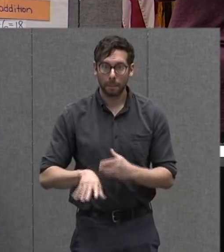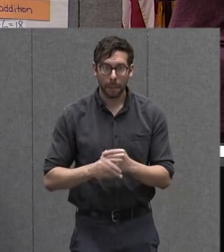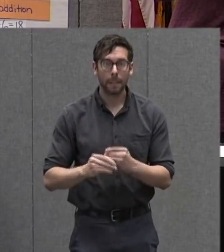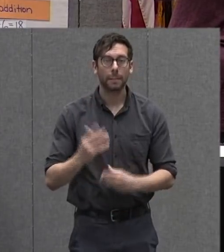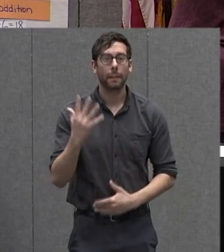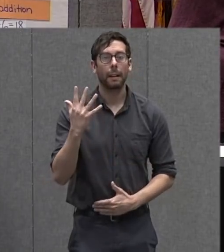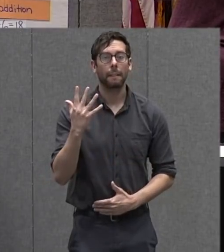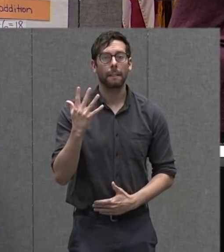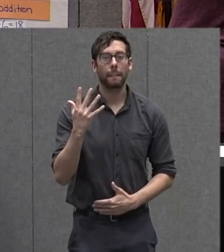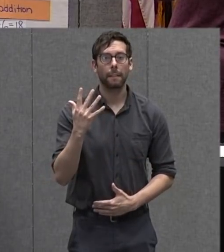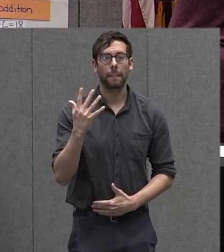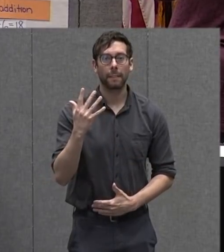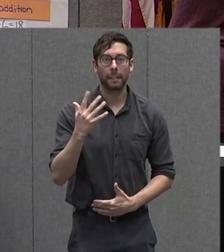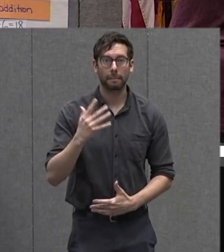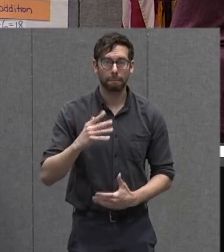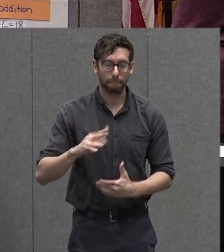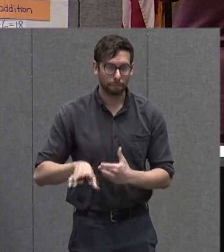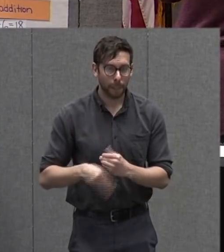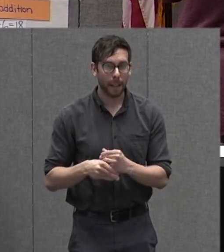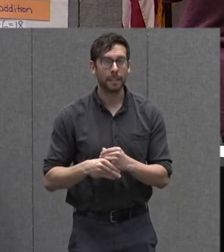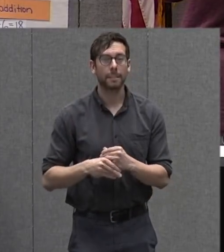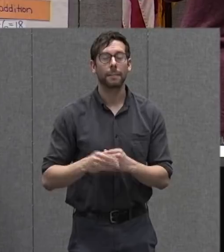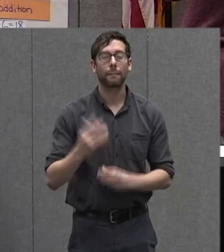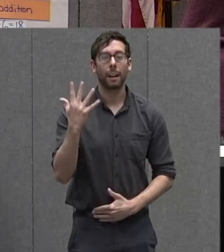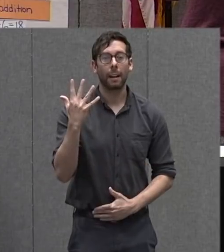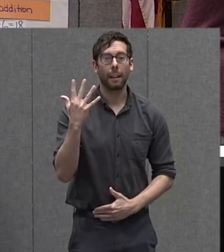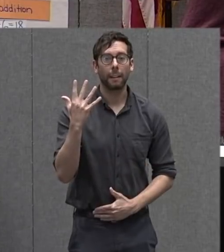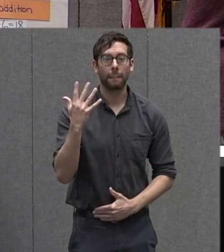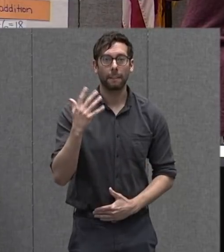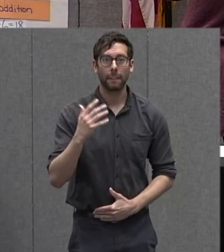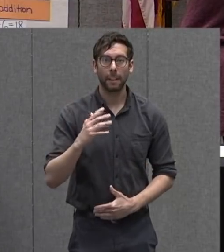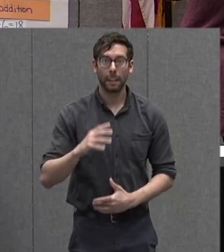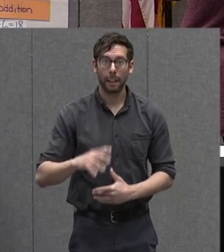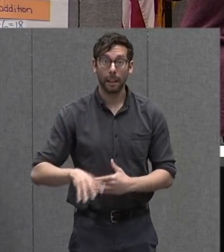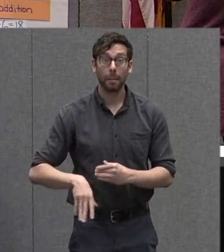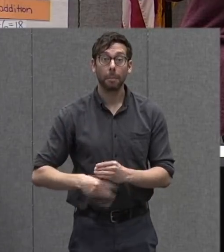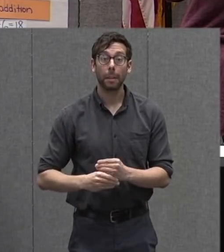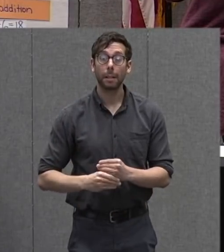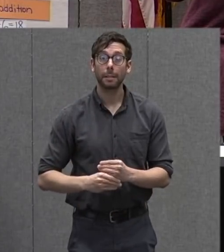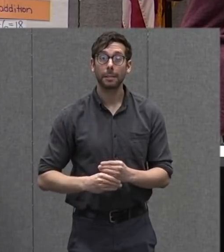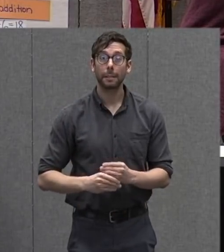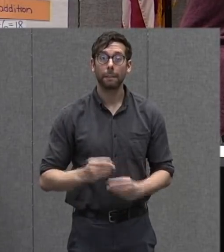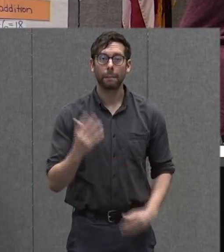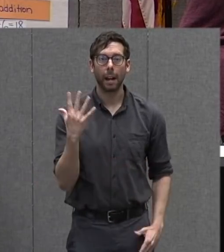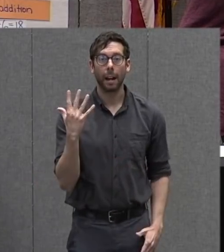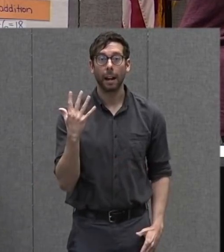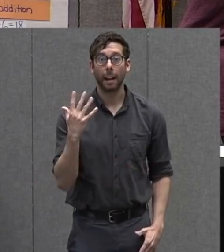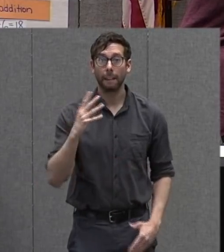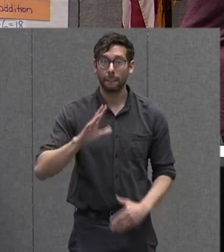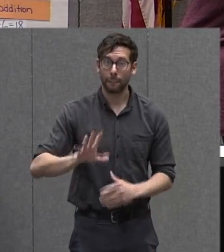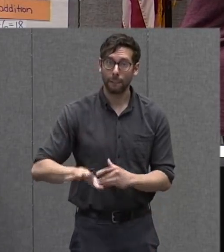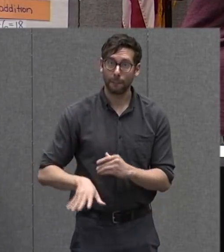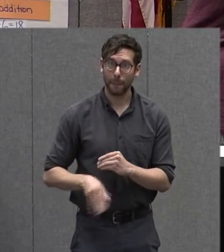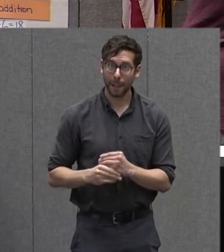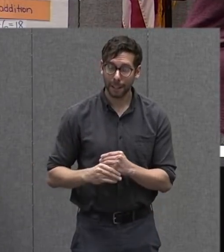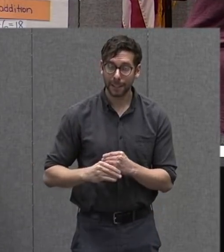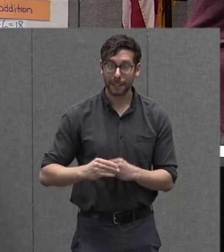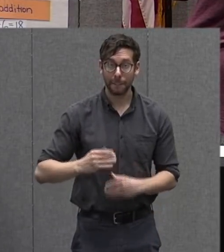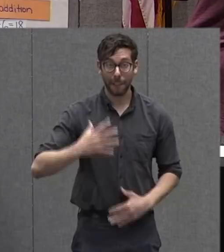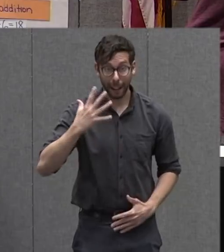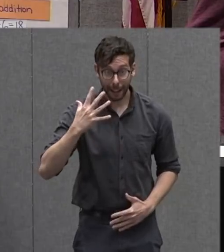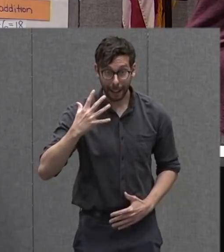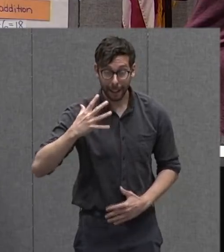plus 5 plus 5 plus 5